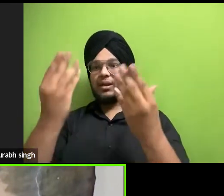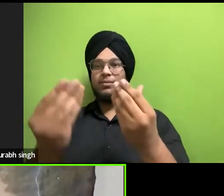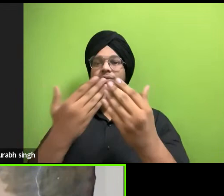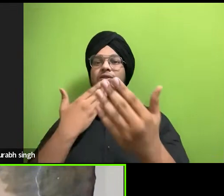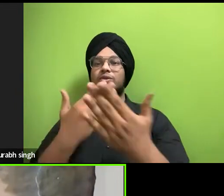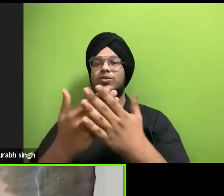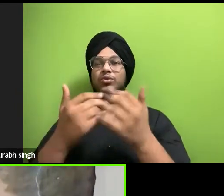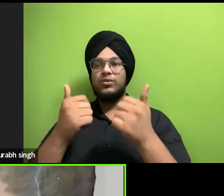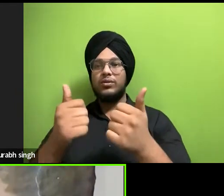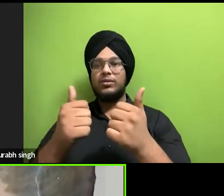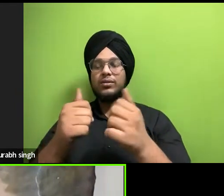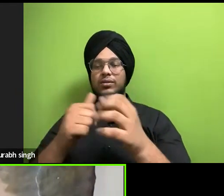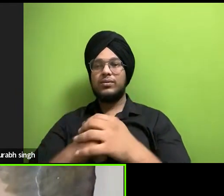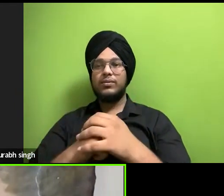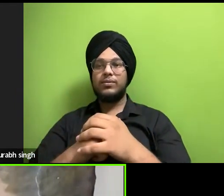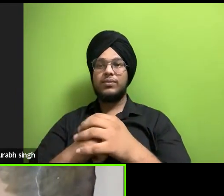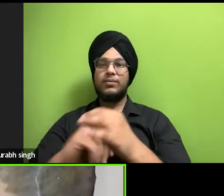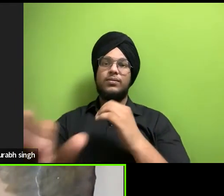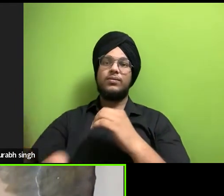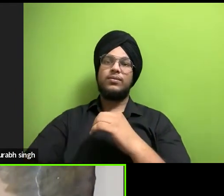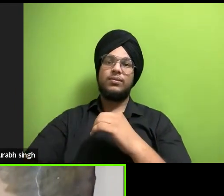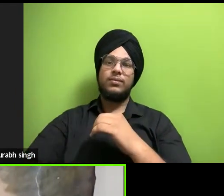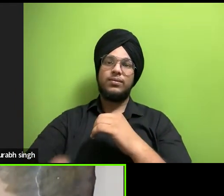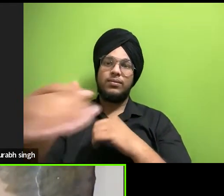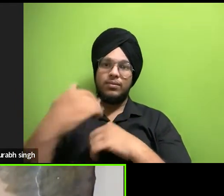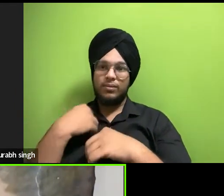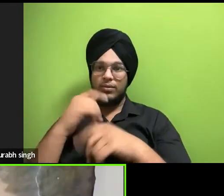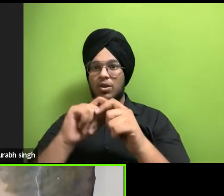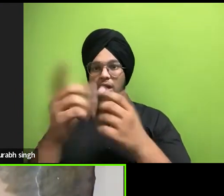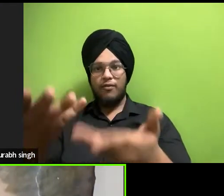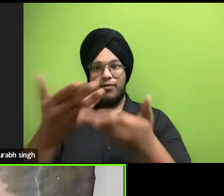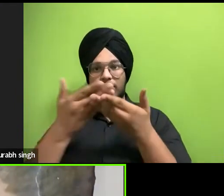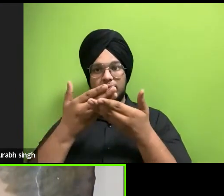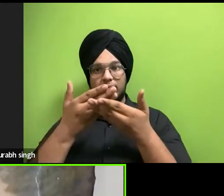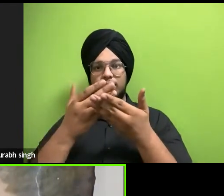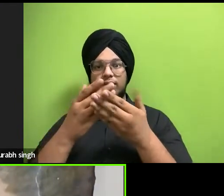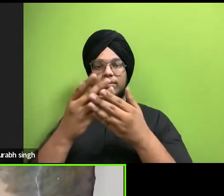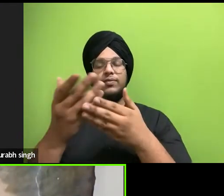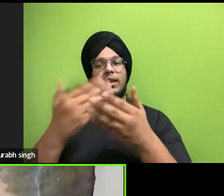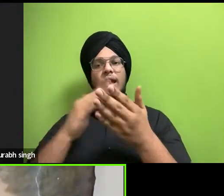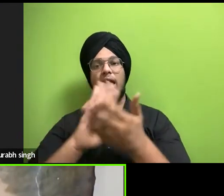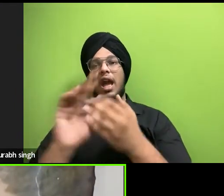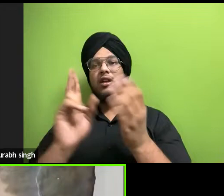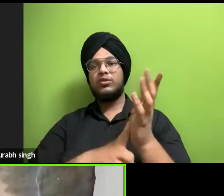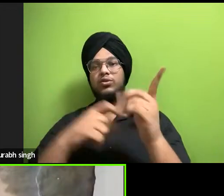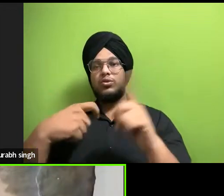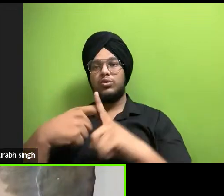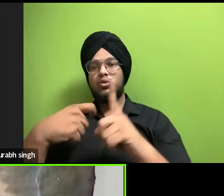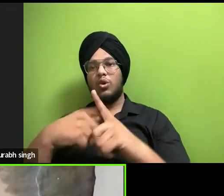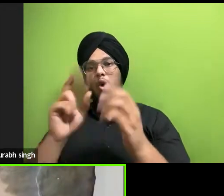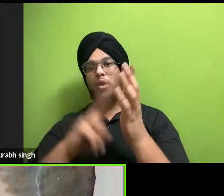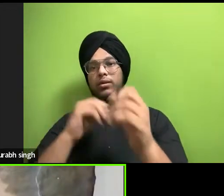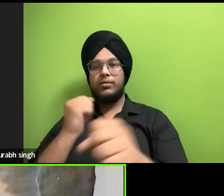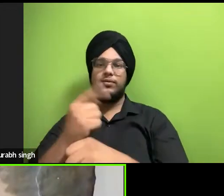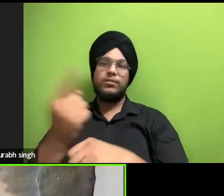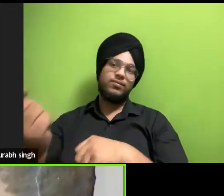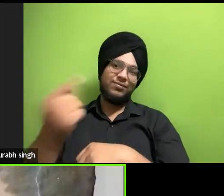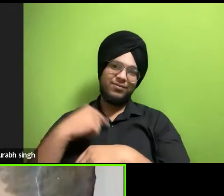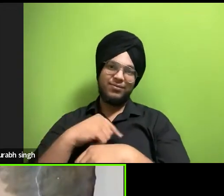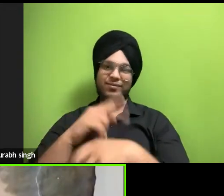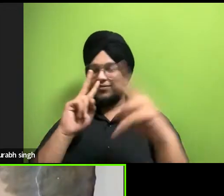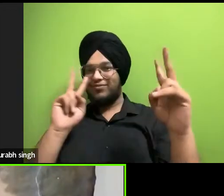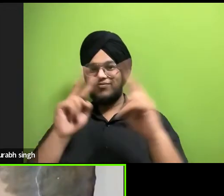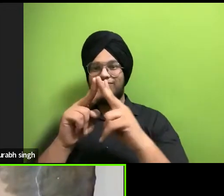you, Kamini, and an invitation to all your viewers and your audiences to come to Hong Kong and